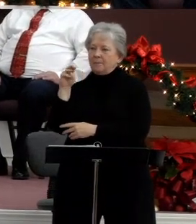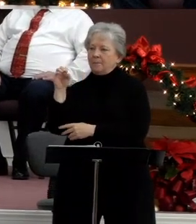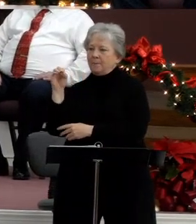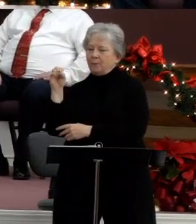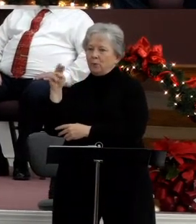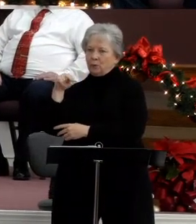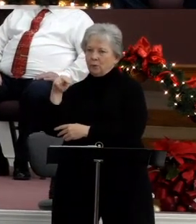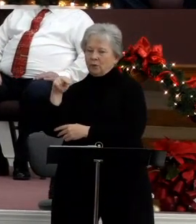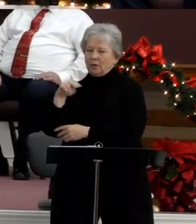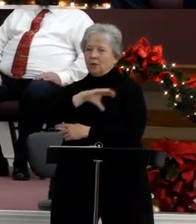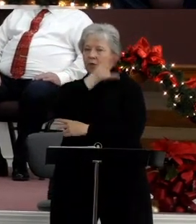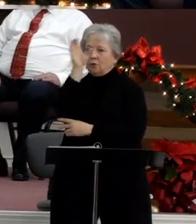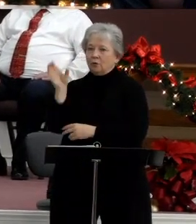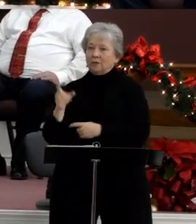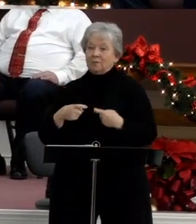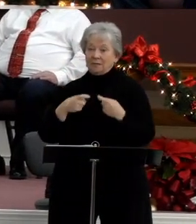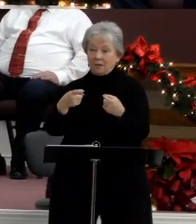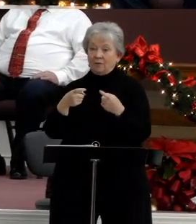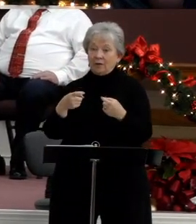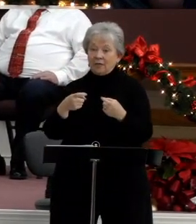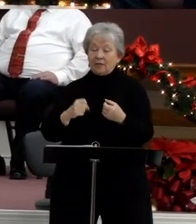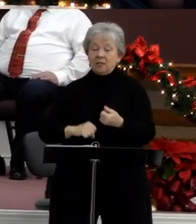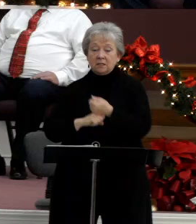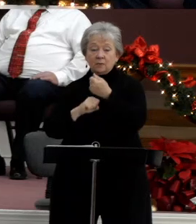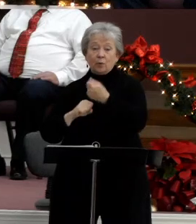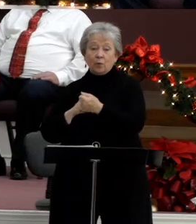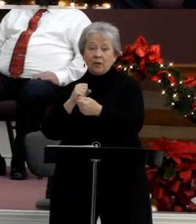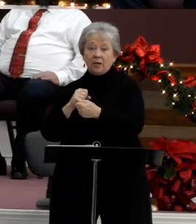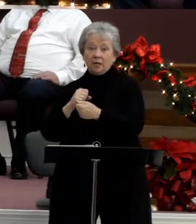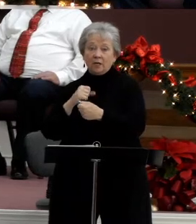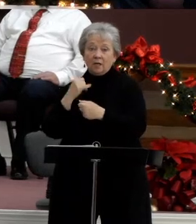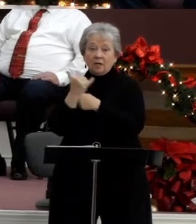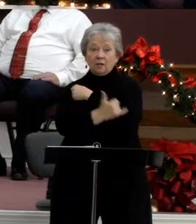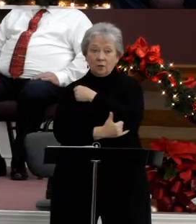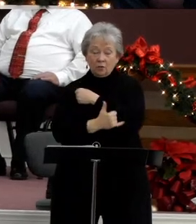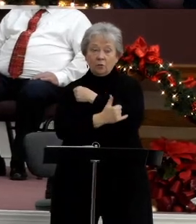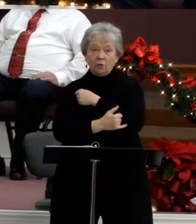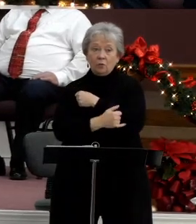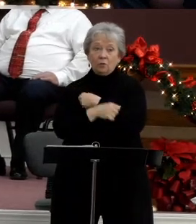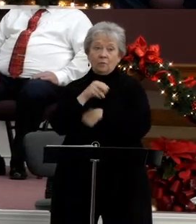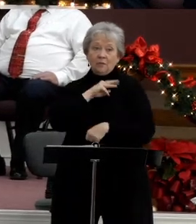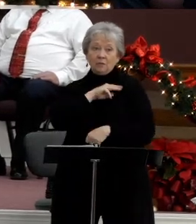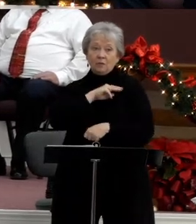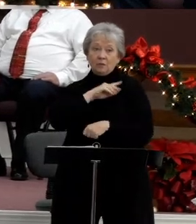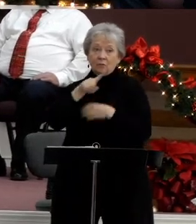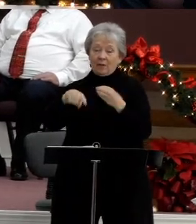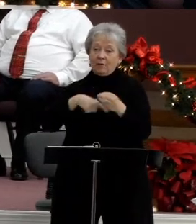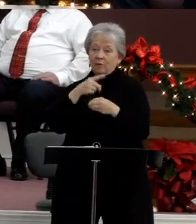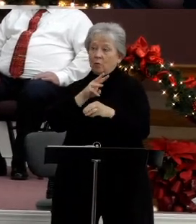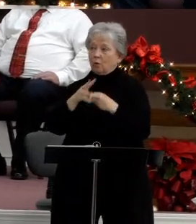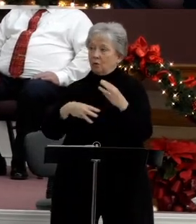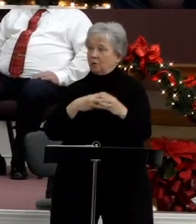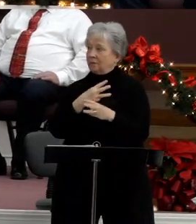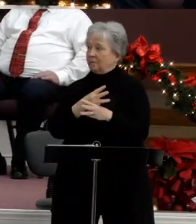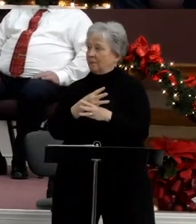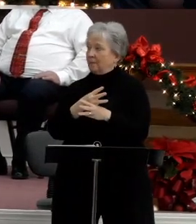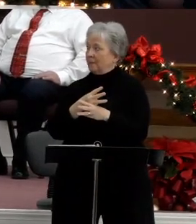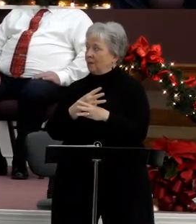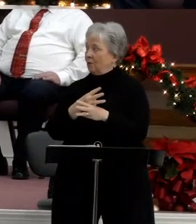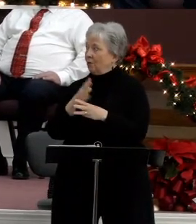support international missions around the world. And as you can see, we're getting closer to the